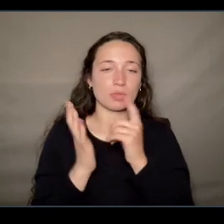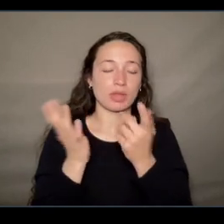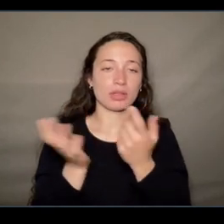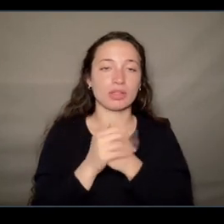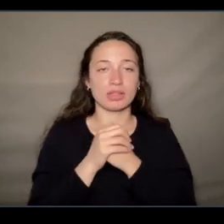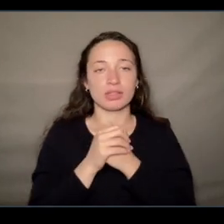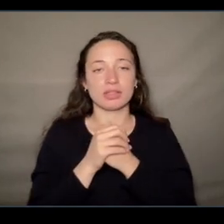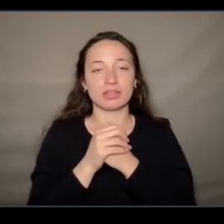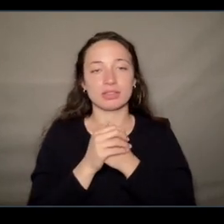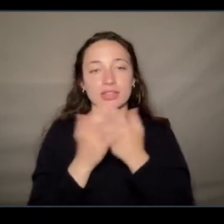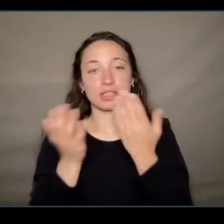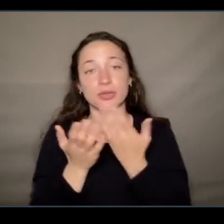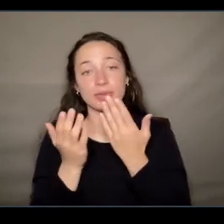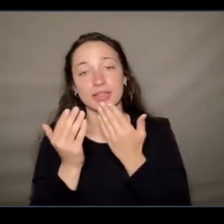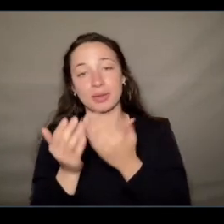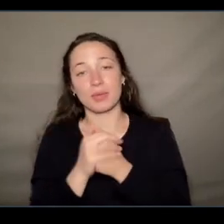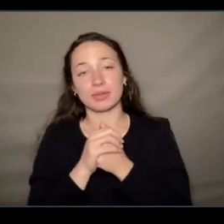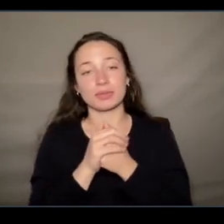moment,